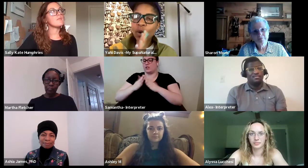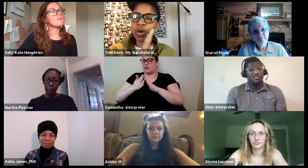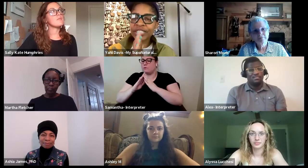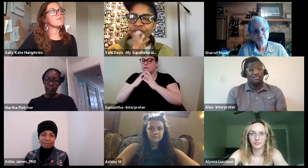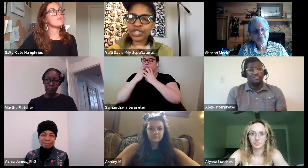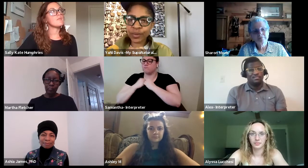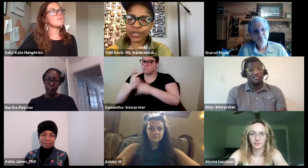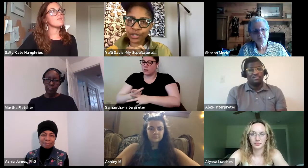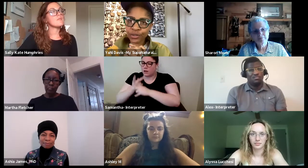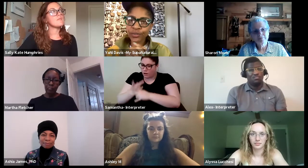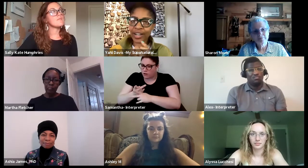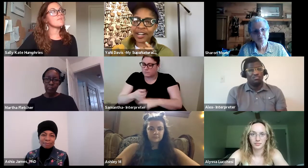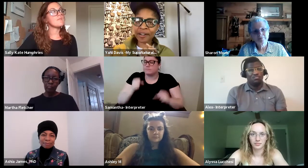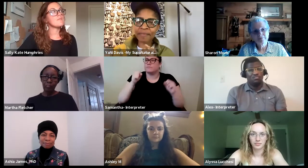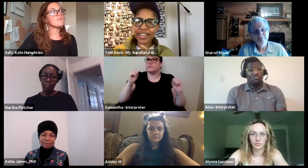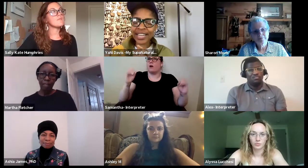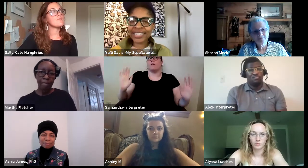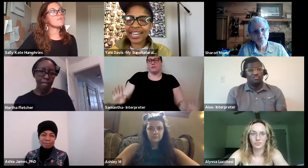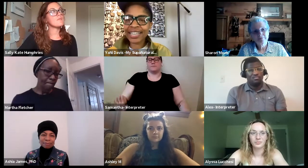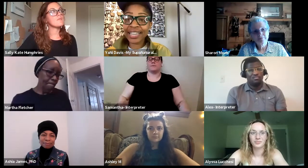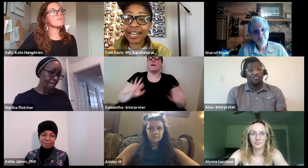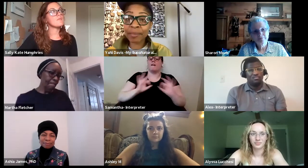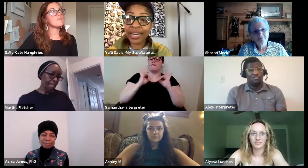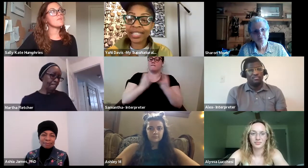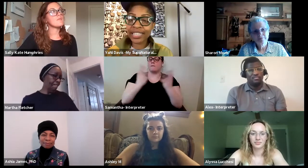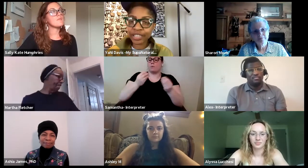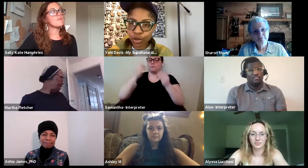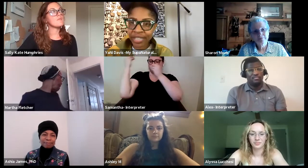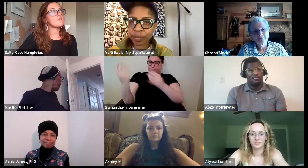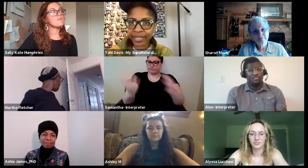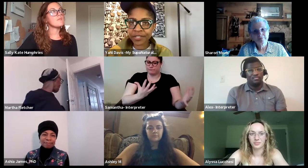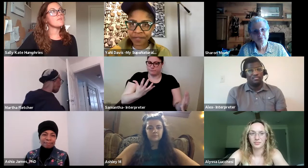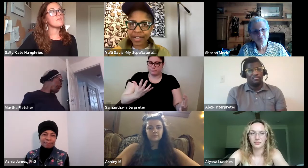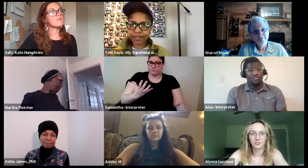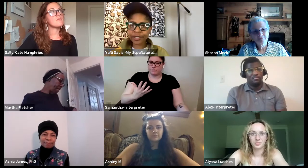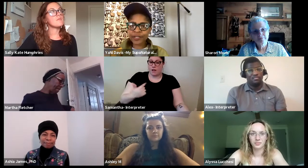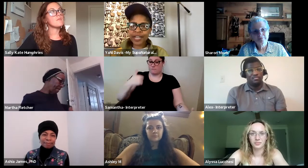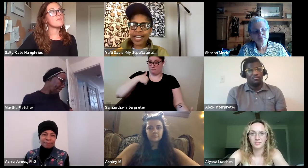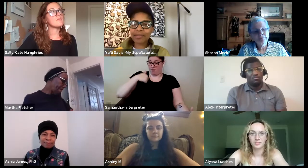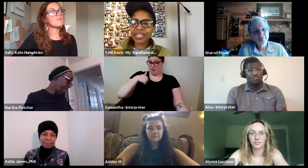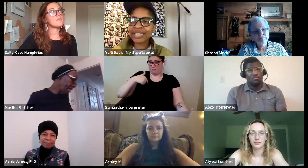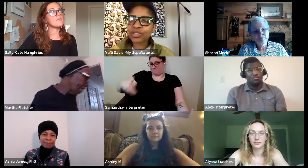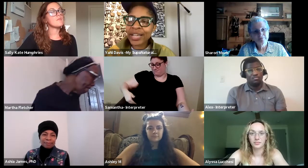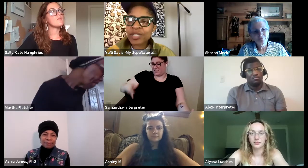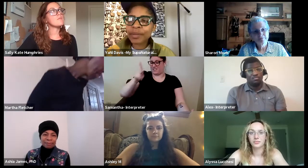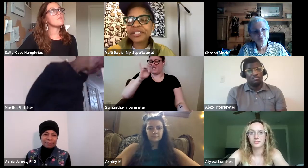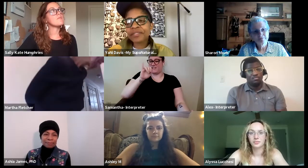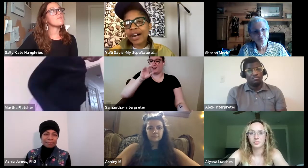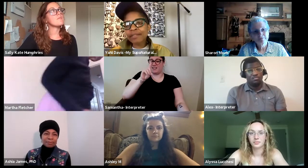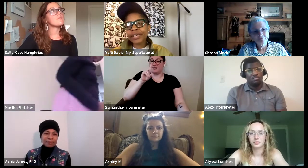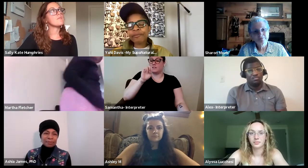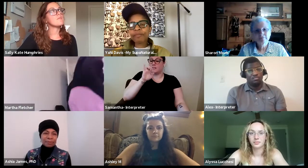family, I wanted to share with you that I am a kidney transplant survivor. I'm a kidney